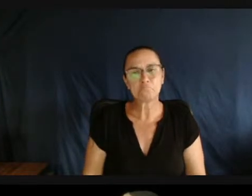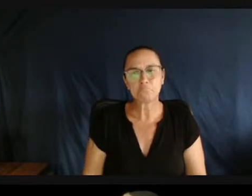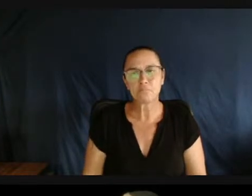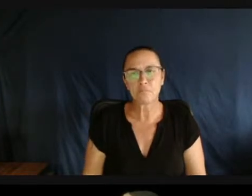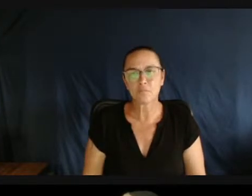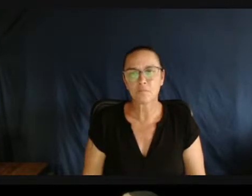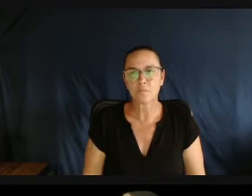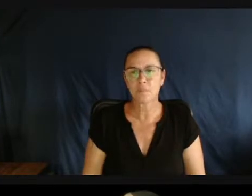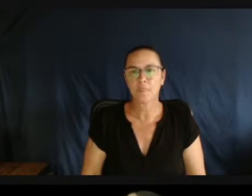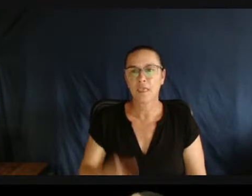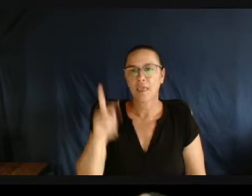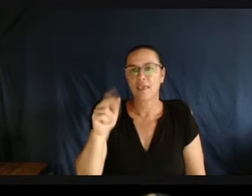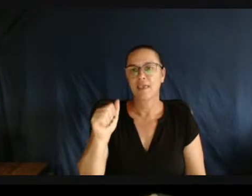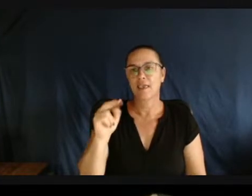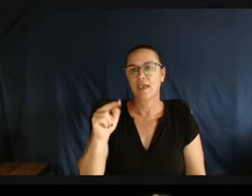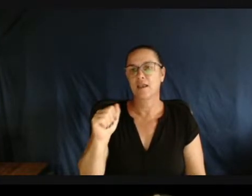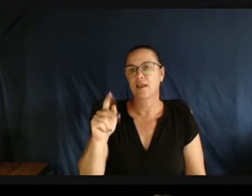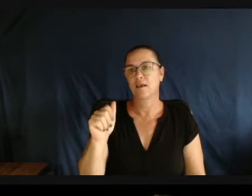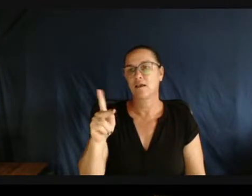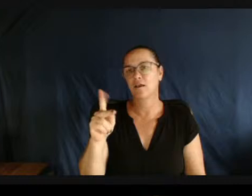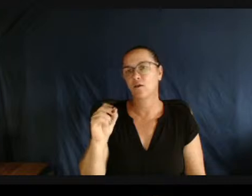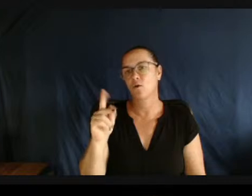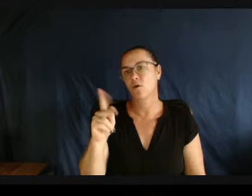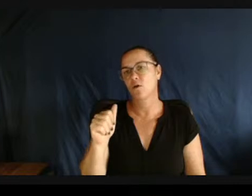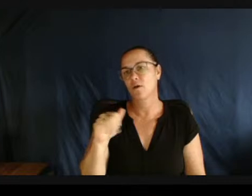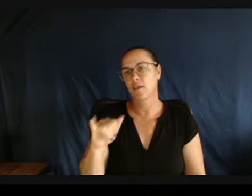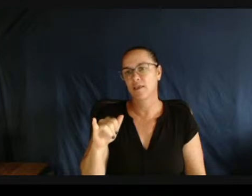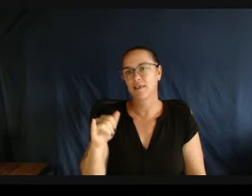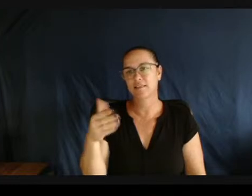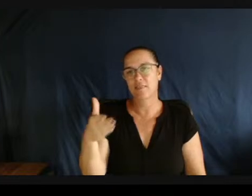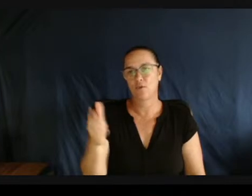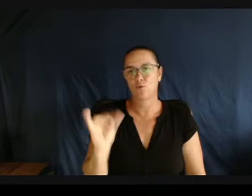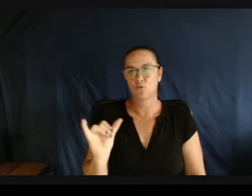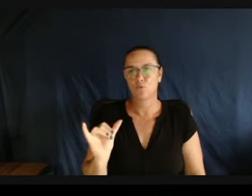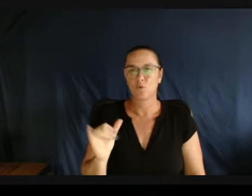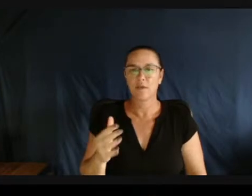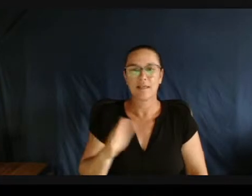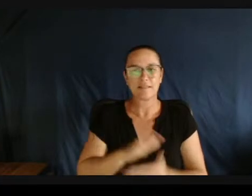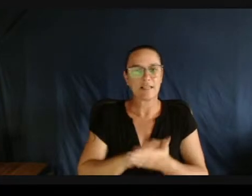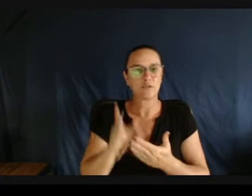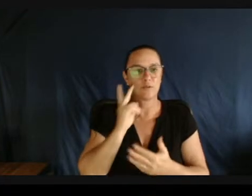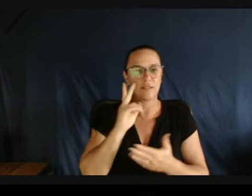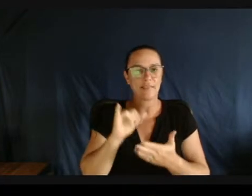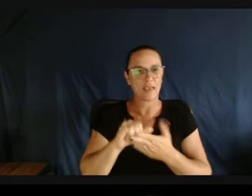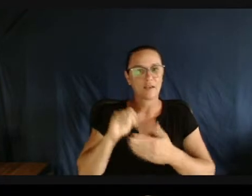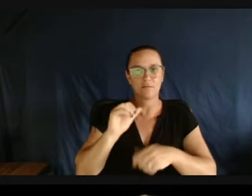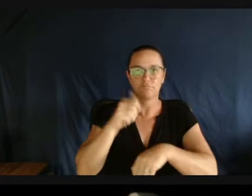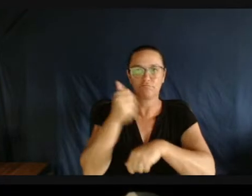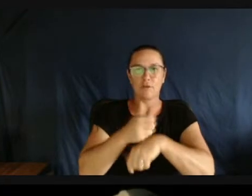Kanakakoi is on here too, so great to see this data set growing on the website.